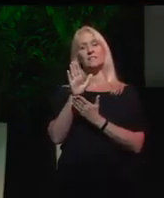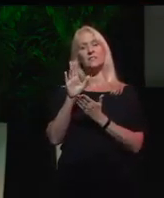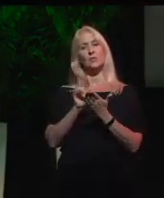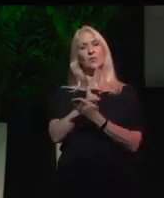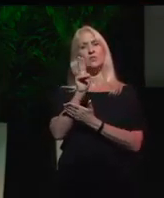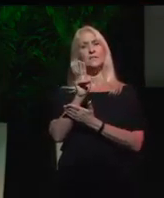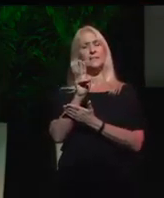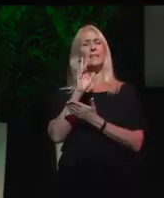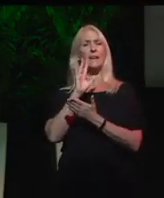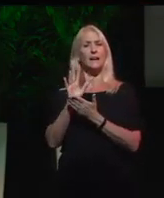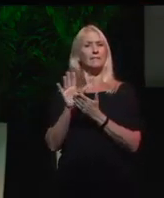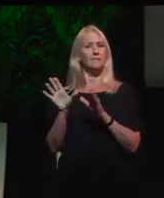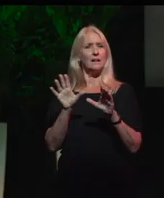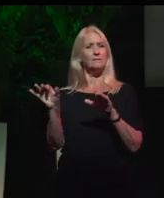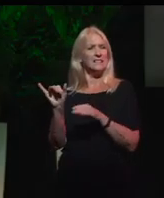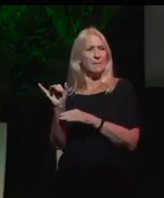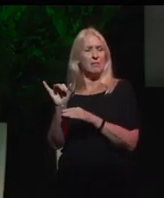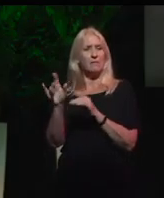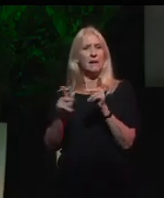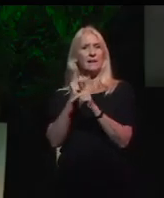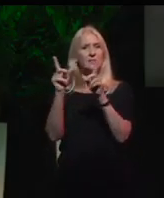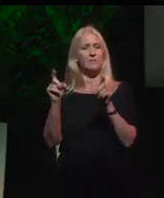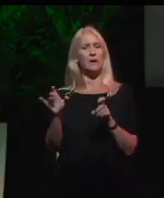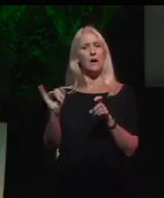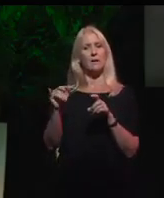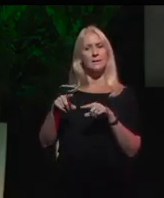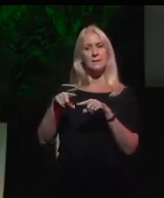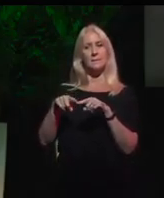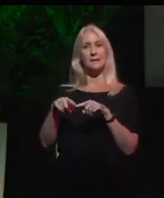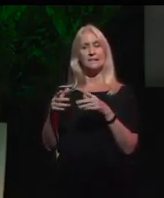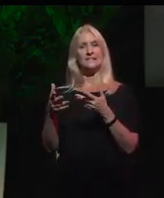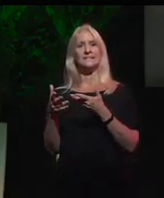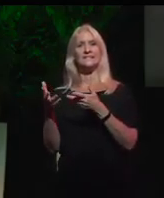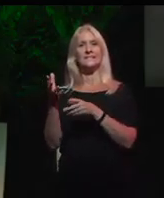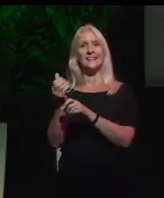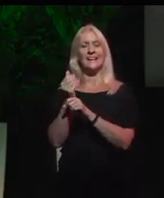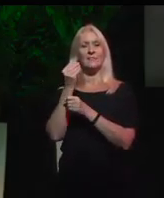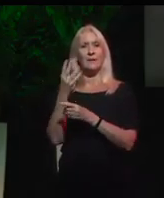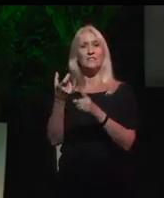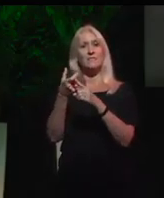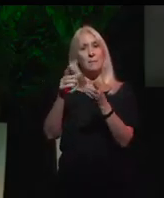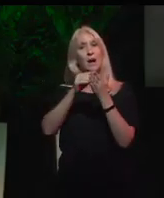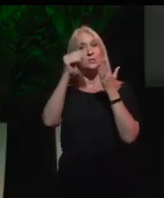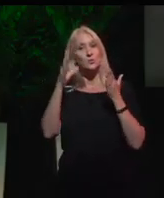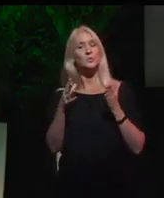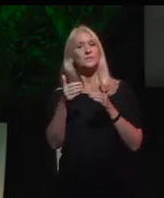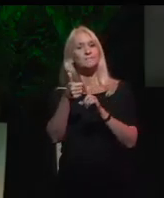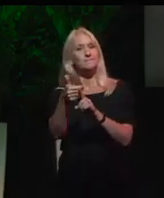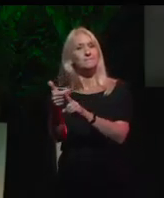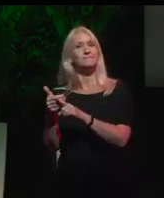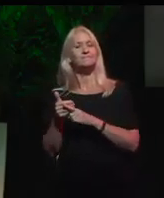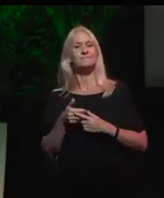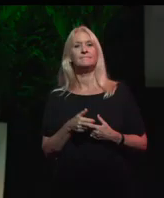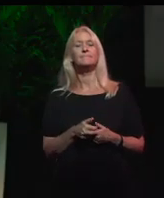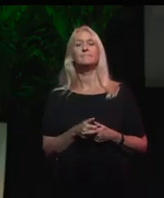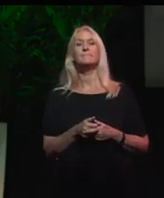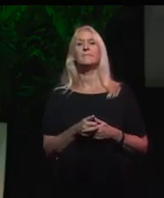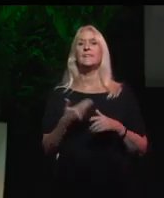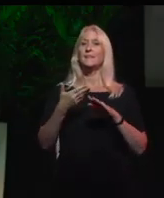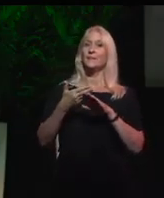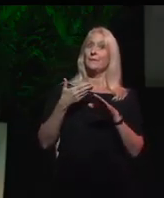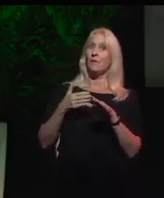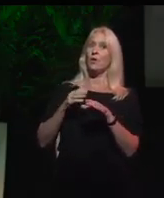climate survey. And we've also leaned on getting information from our students. So